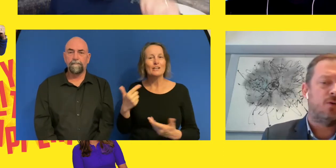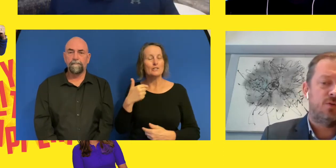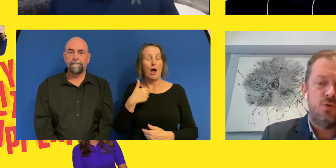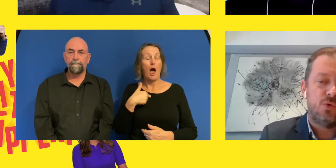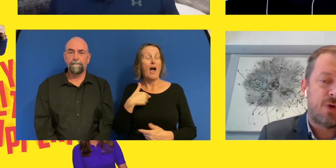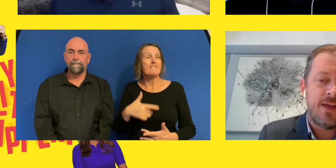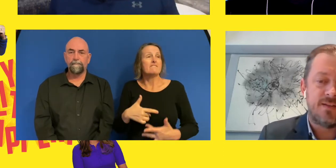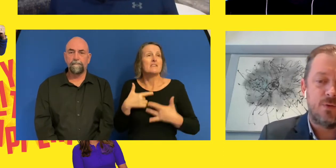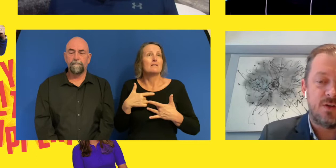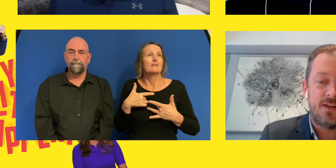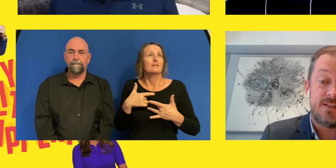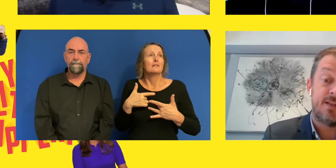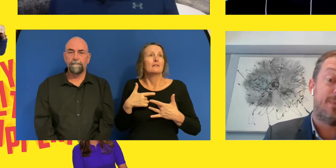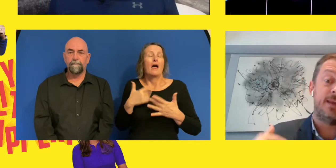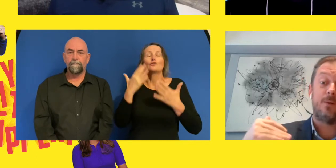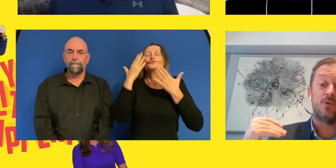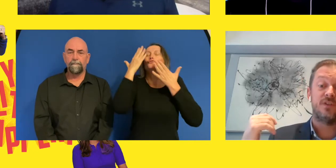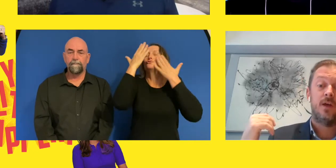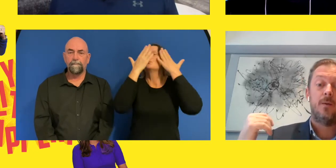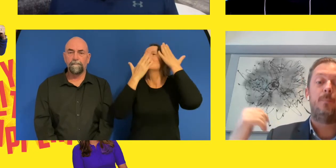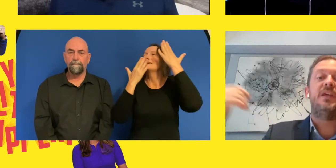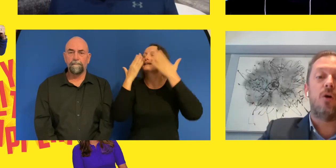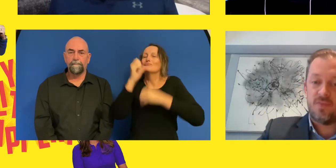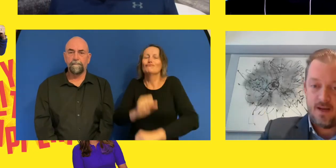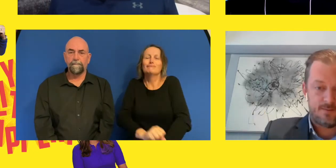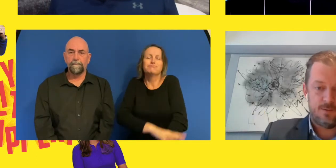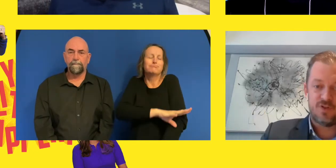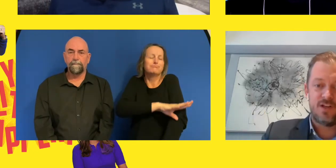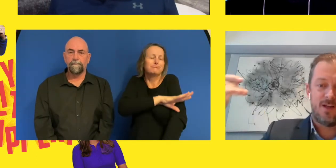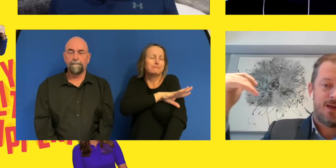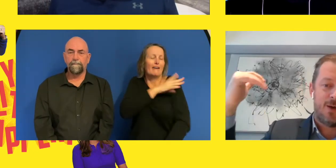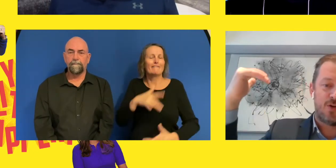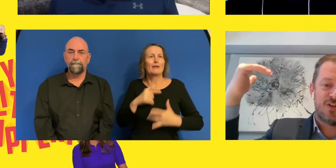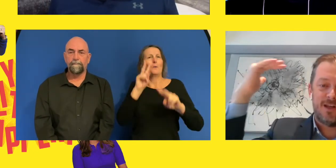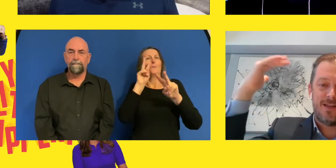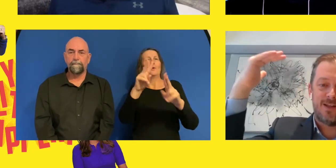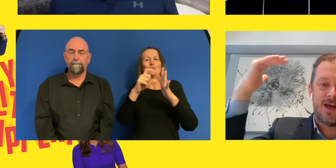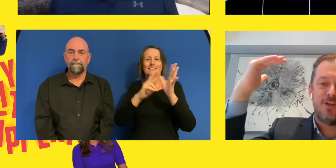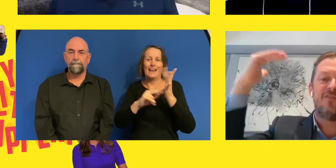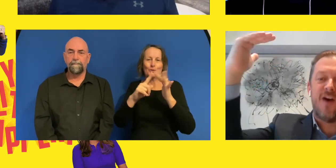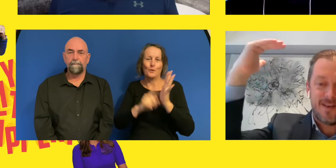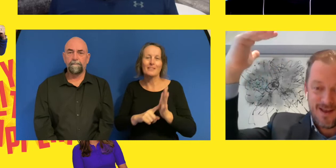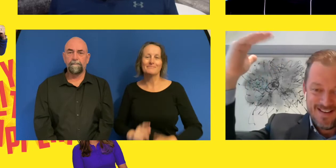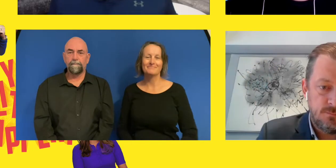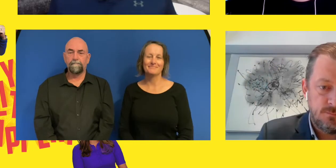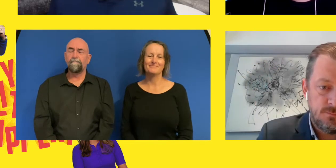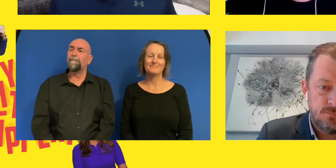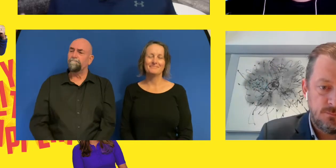And we know you would cry in a situation like this. I said, man, I was beyond there. I was at the